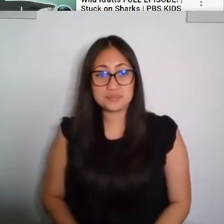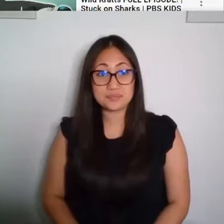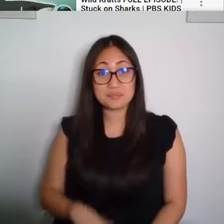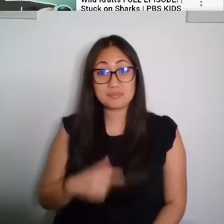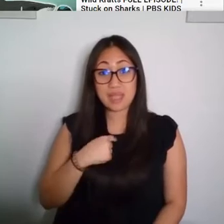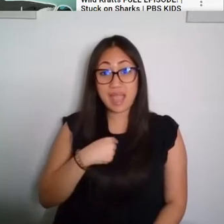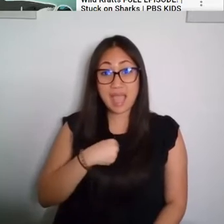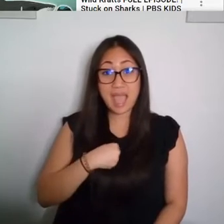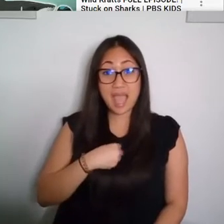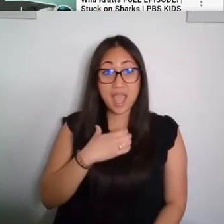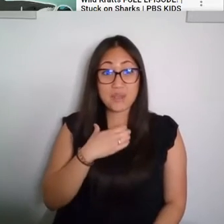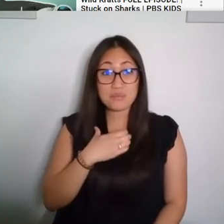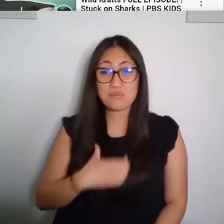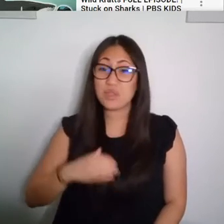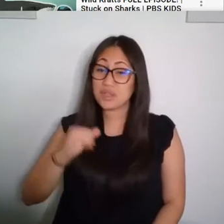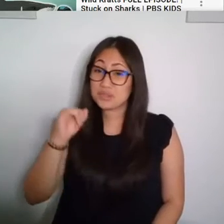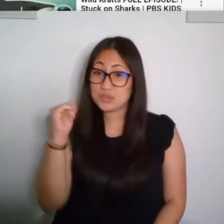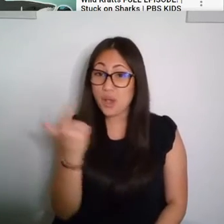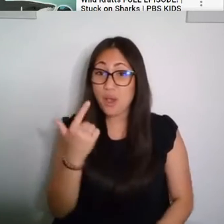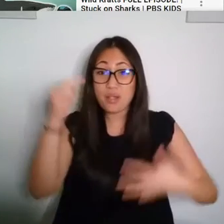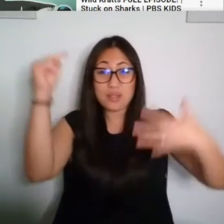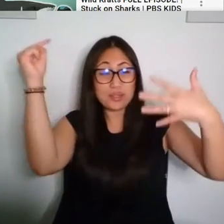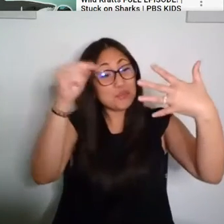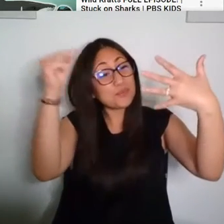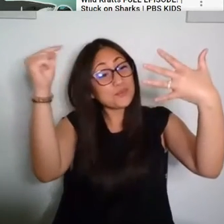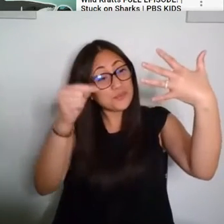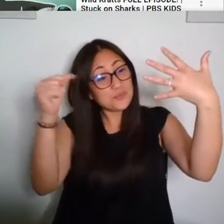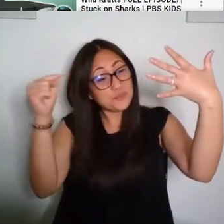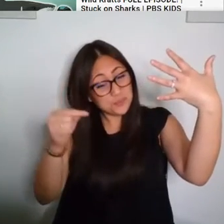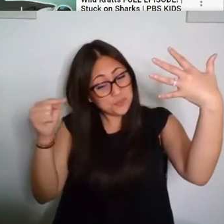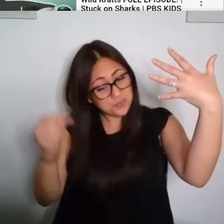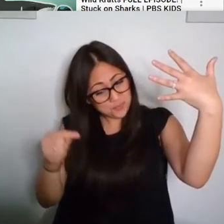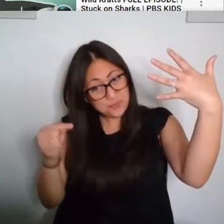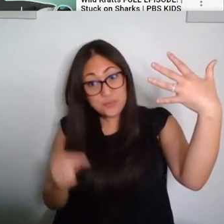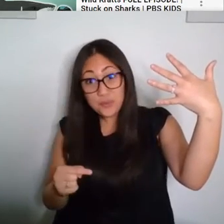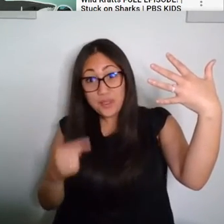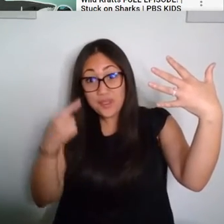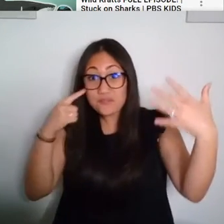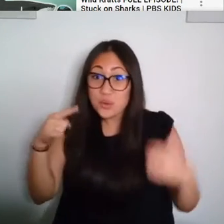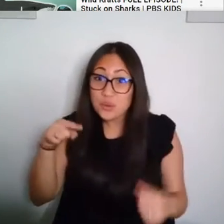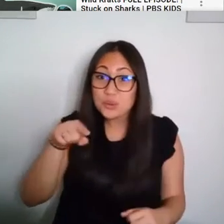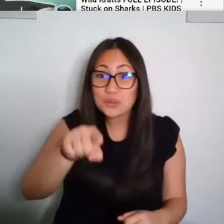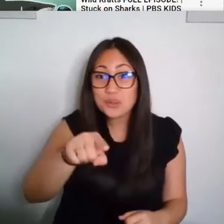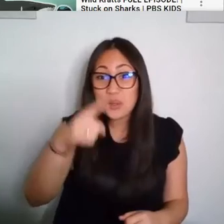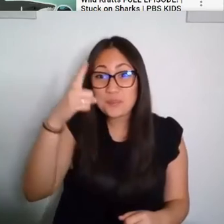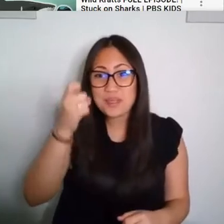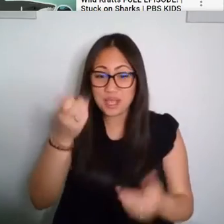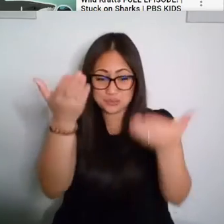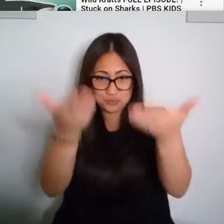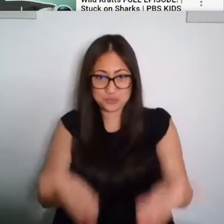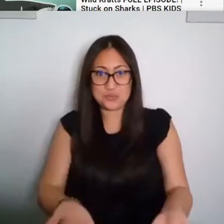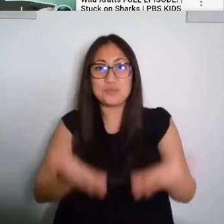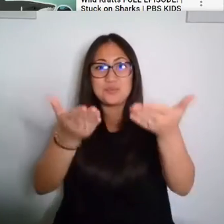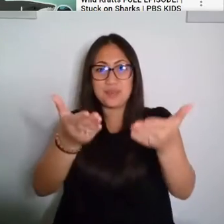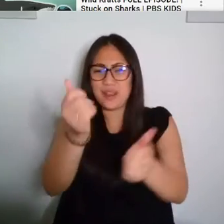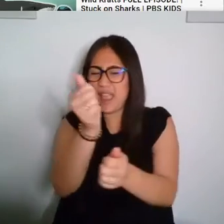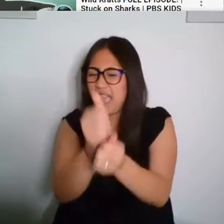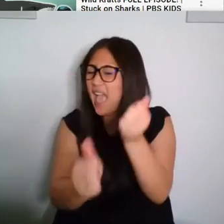I wish all of this for you, because you are everything I could wish for.